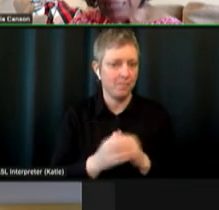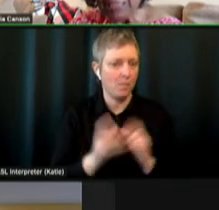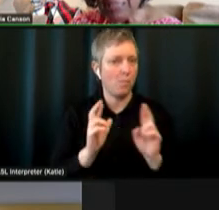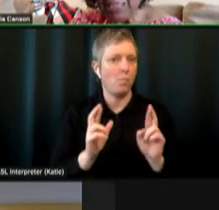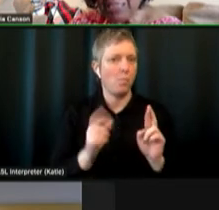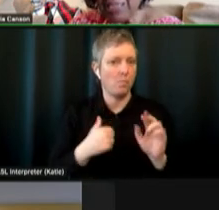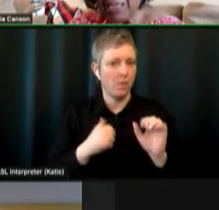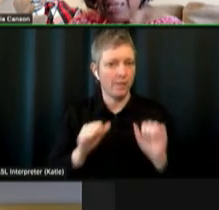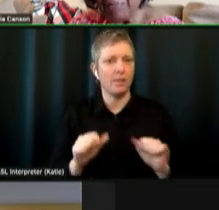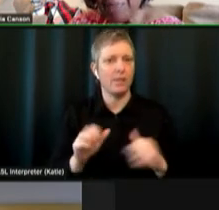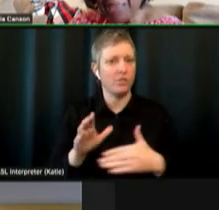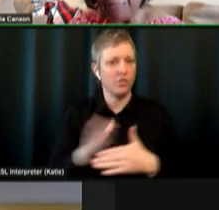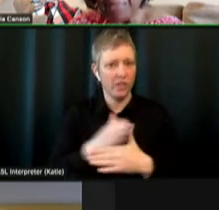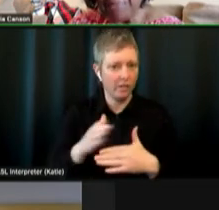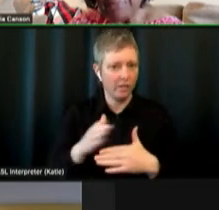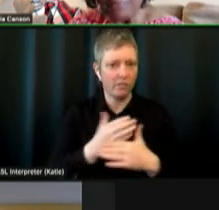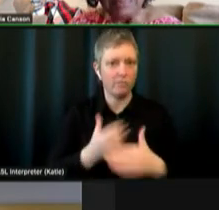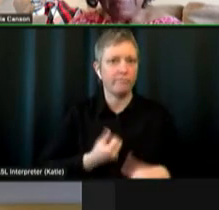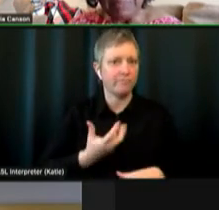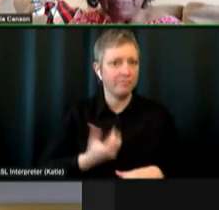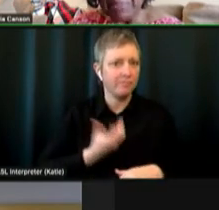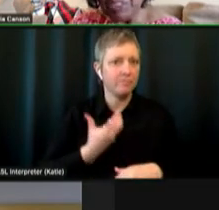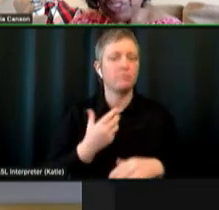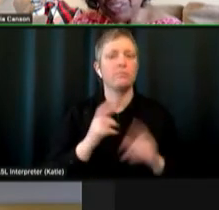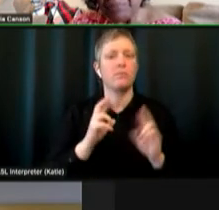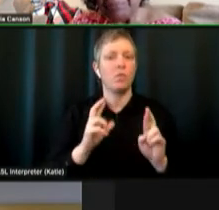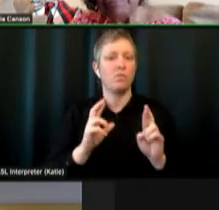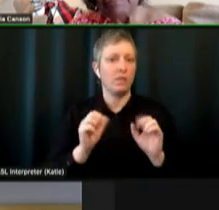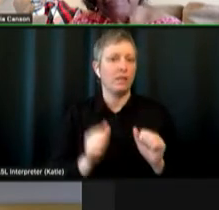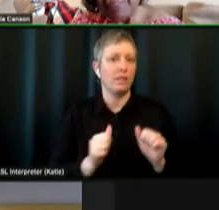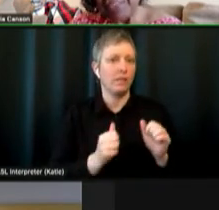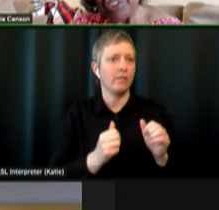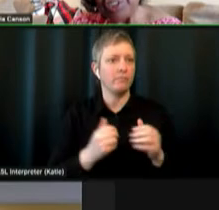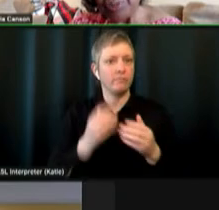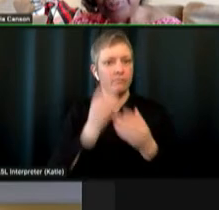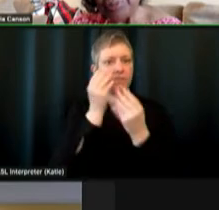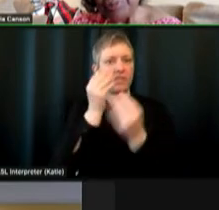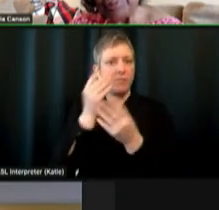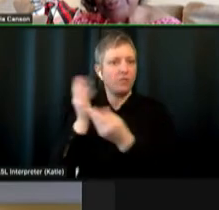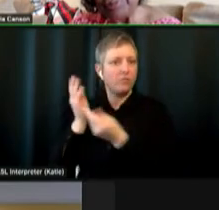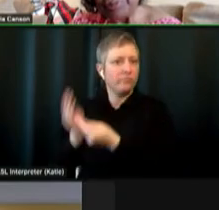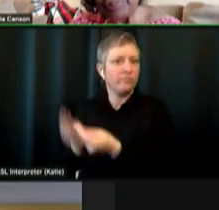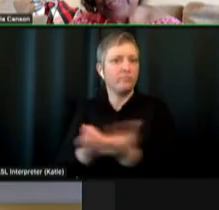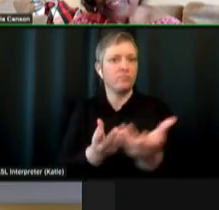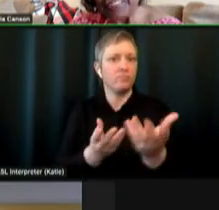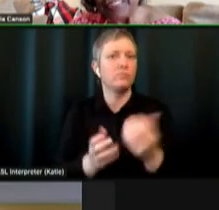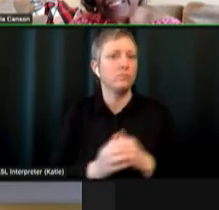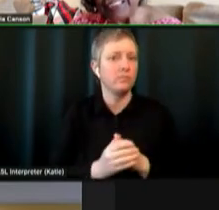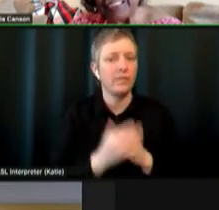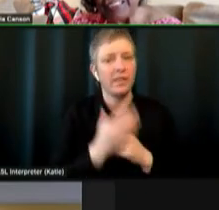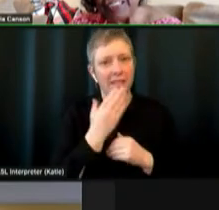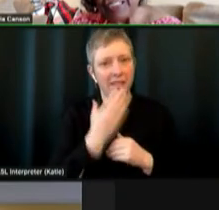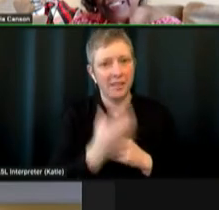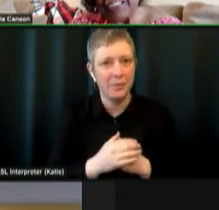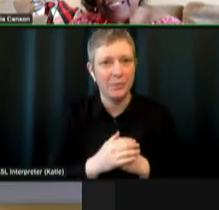hopefully I can pass on some information. Thank you.